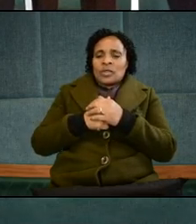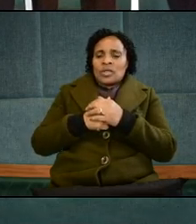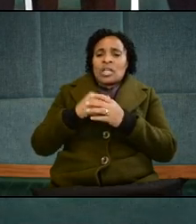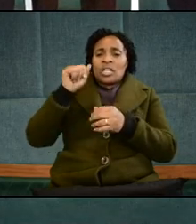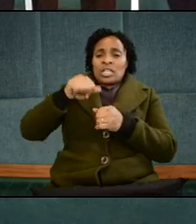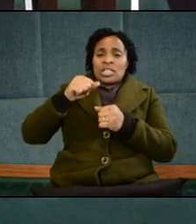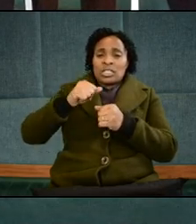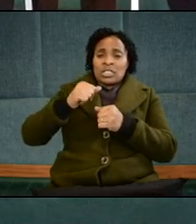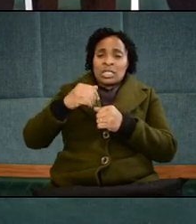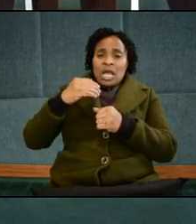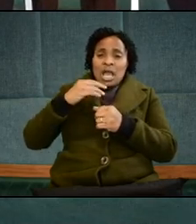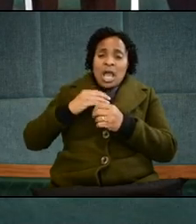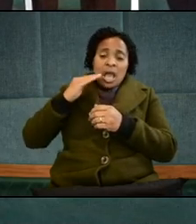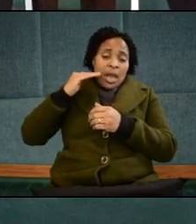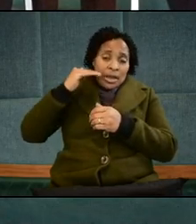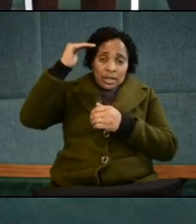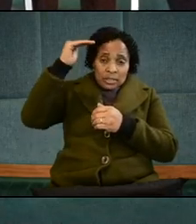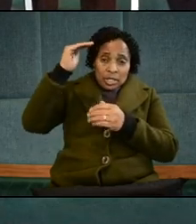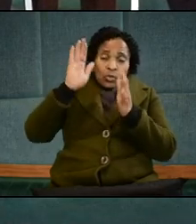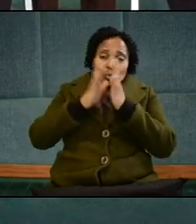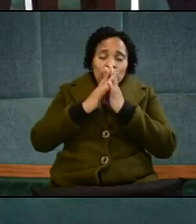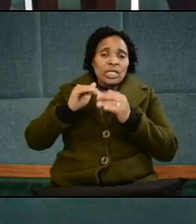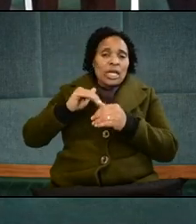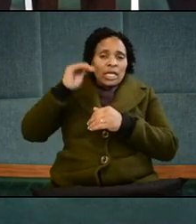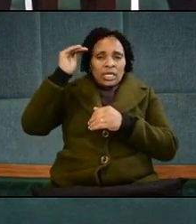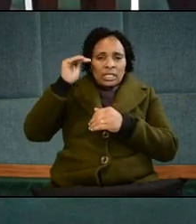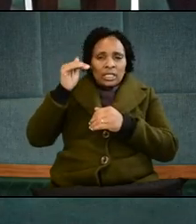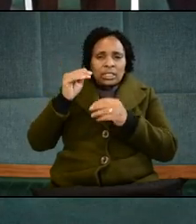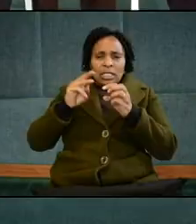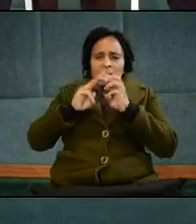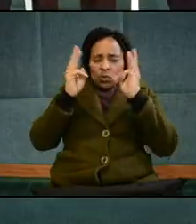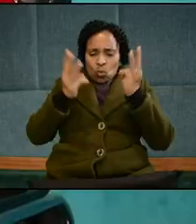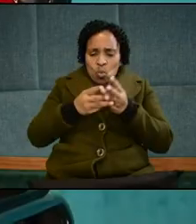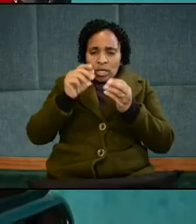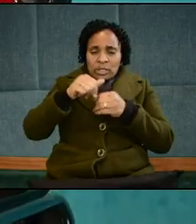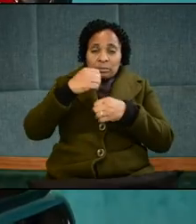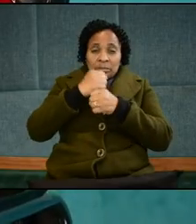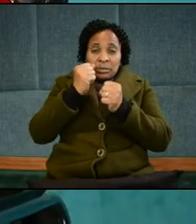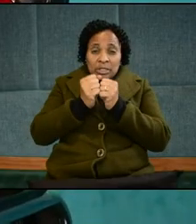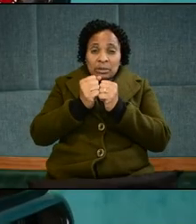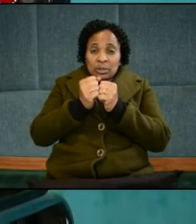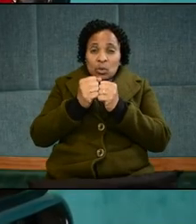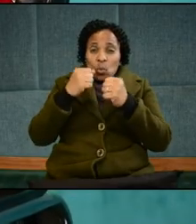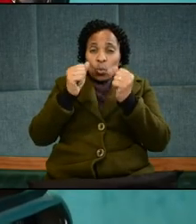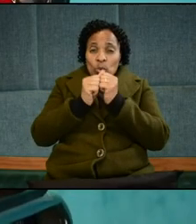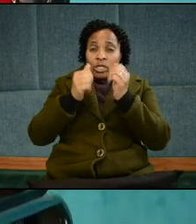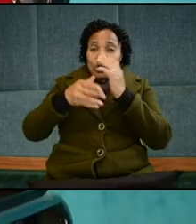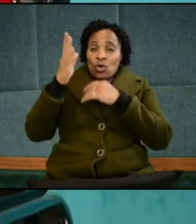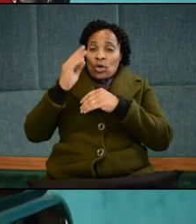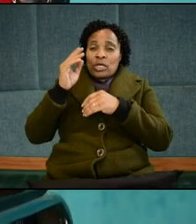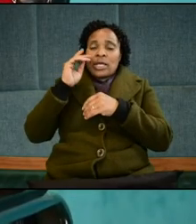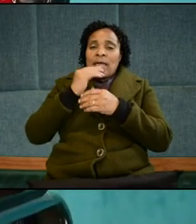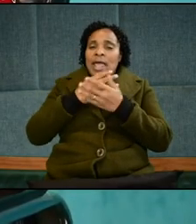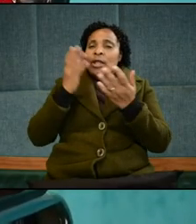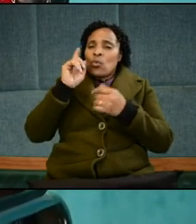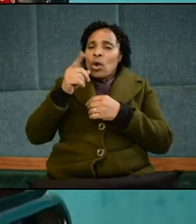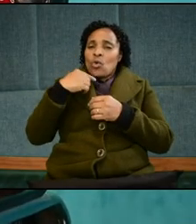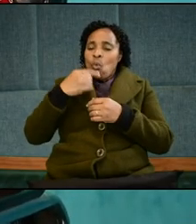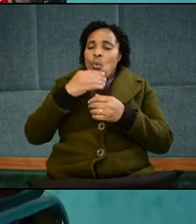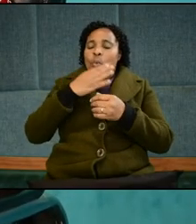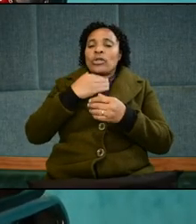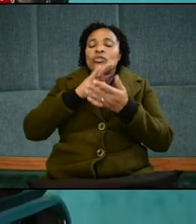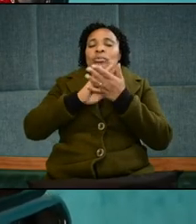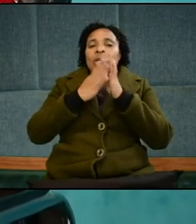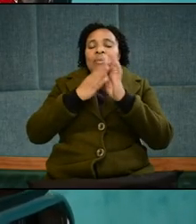adulterers and adulteresses, do you know that the friendship with the world is enmity with God? Whoever therefore wants to be a friend of the world